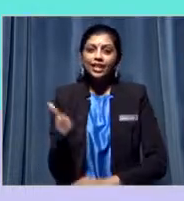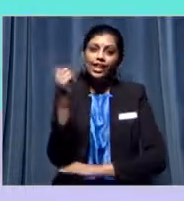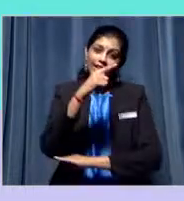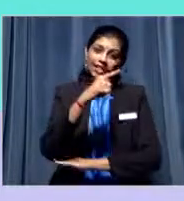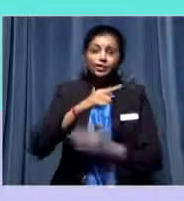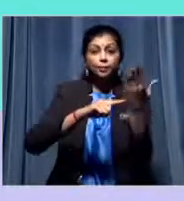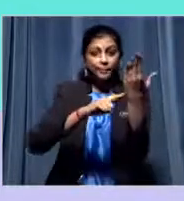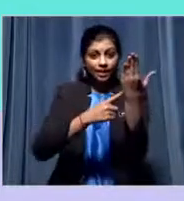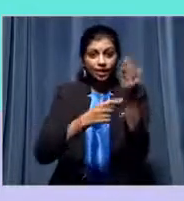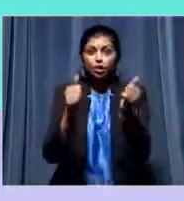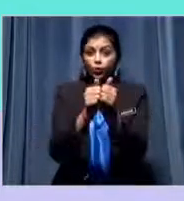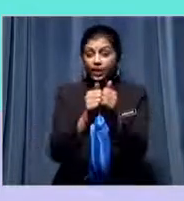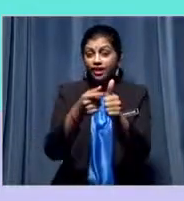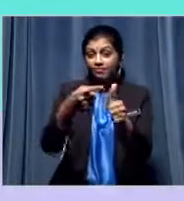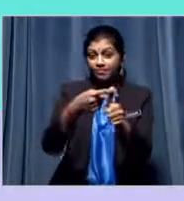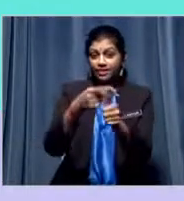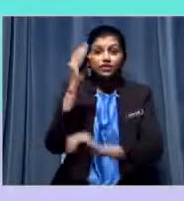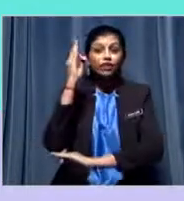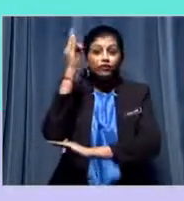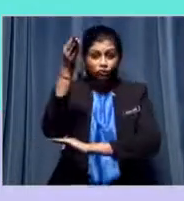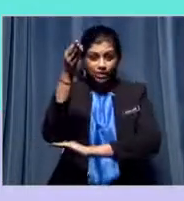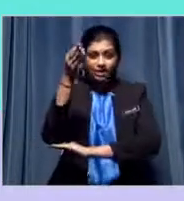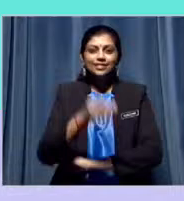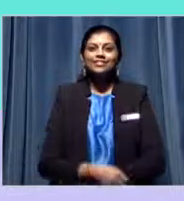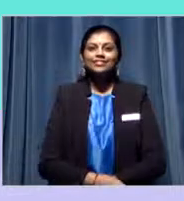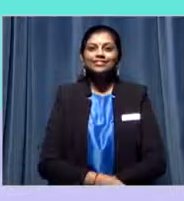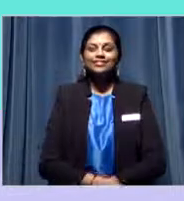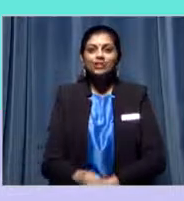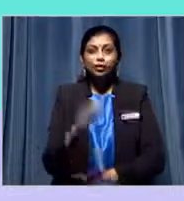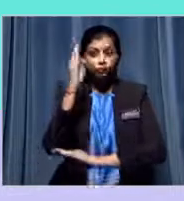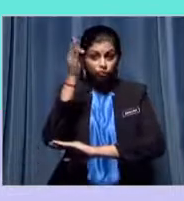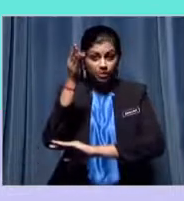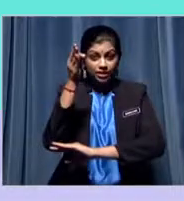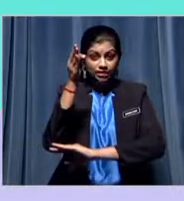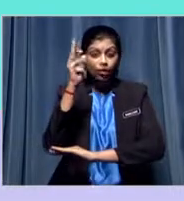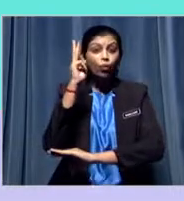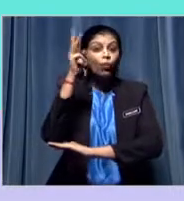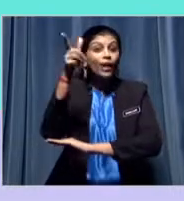Let's begin with the first future tense form, future will.